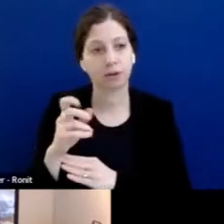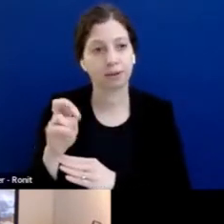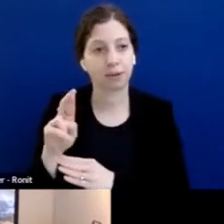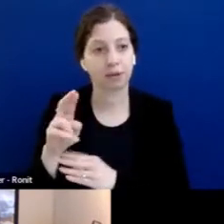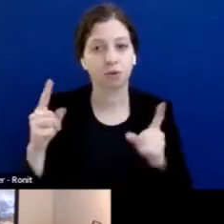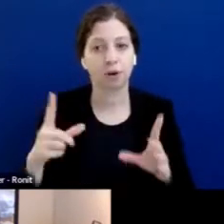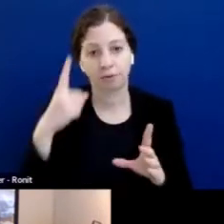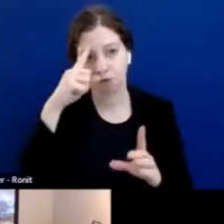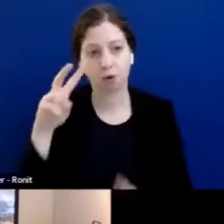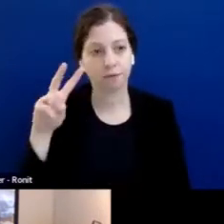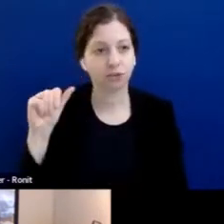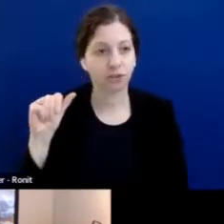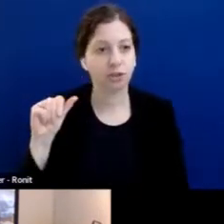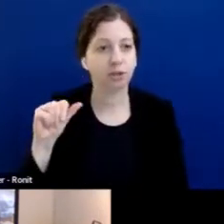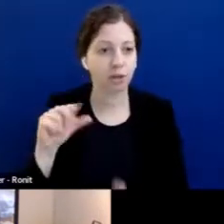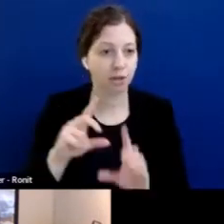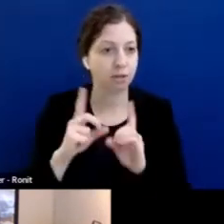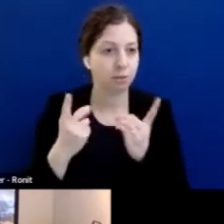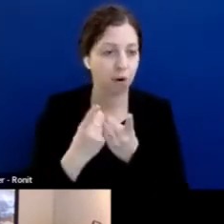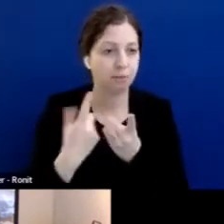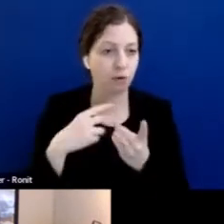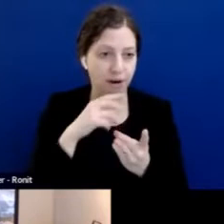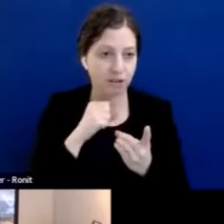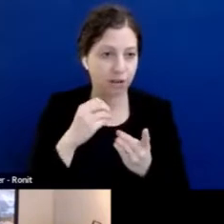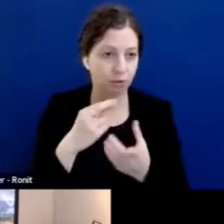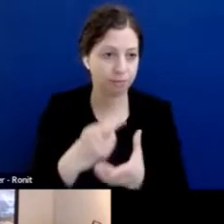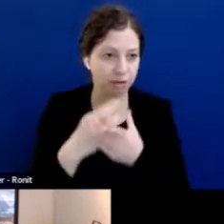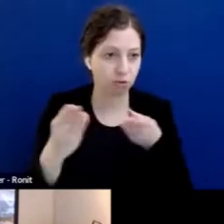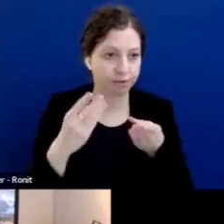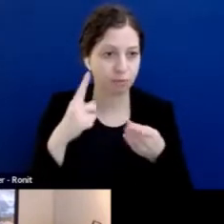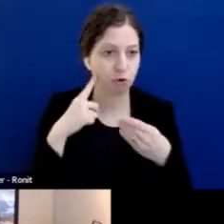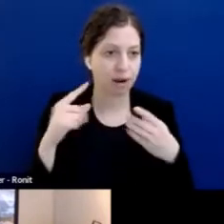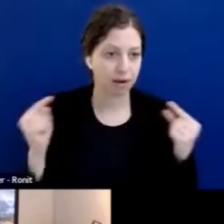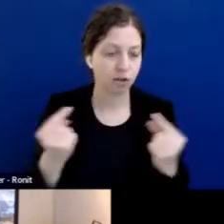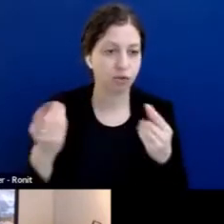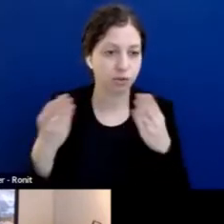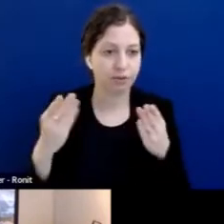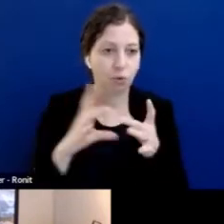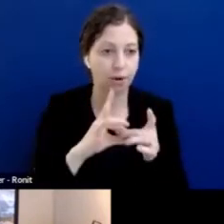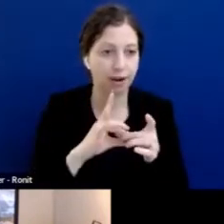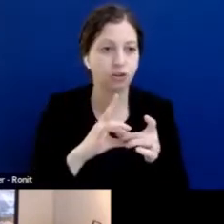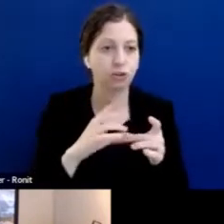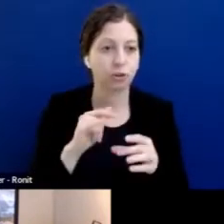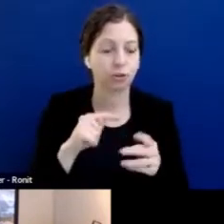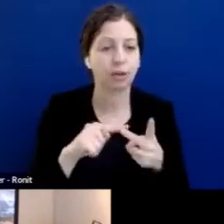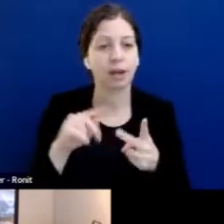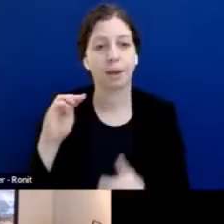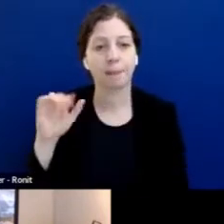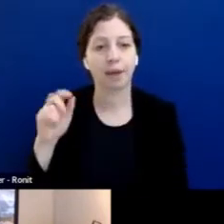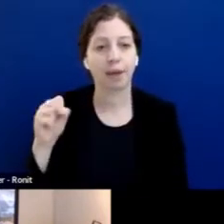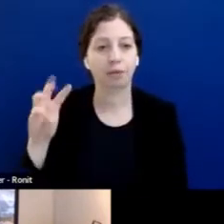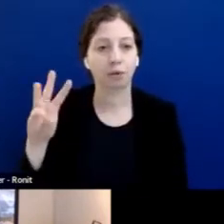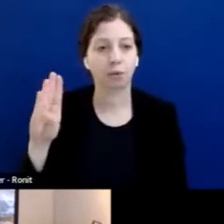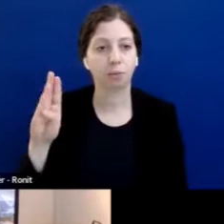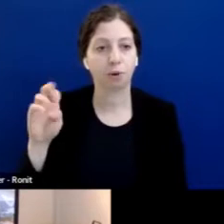Virginia Department of Aging and Rehabilitation Services, Brain Injury Services Coordination Unit, and Matthew Breiting, who's the